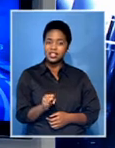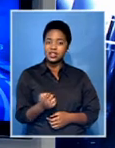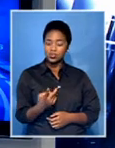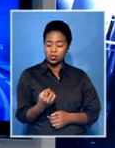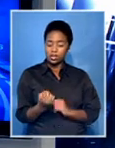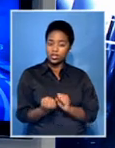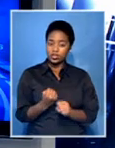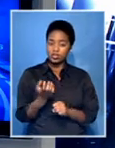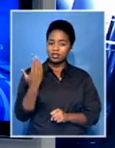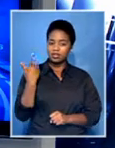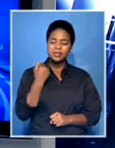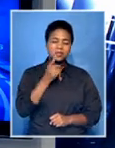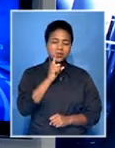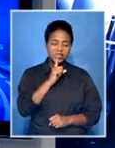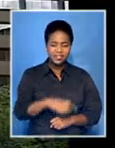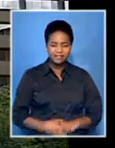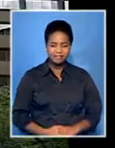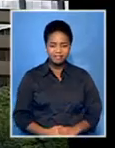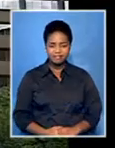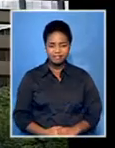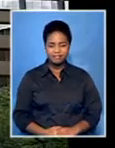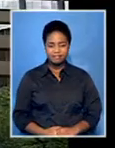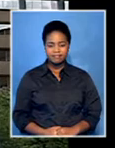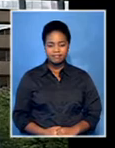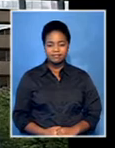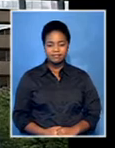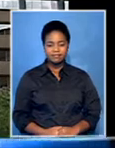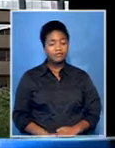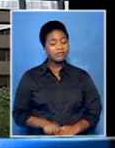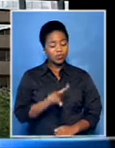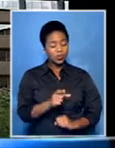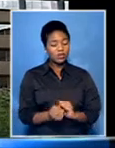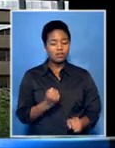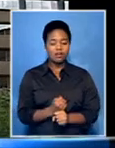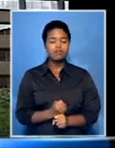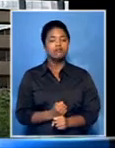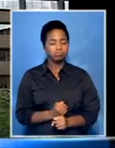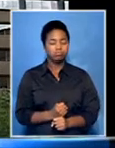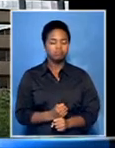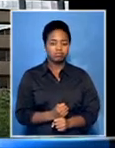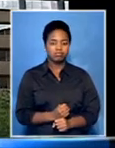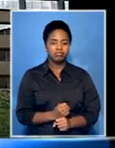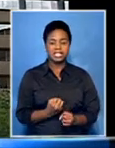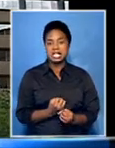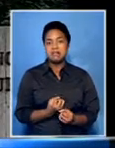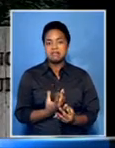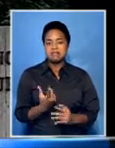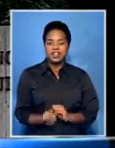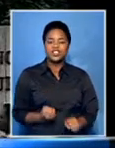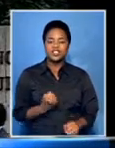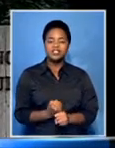exactly 20 years ago. Let's take a look. 20 years is a long time, and a lot has changed since